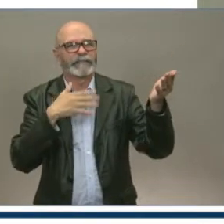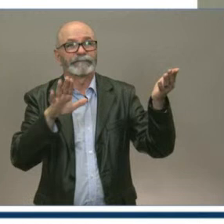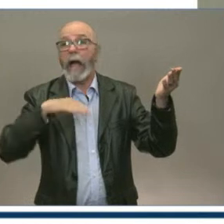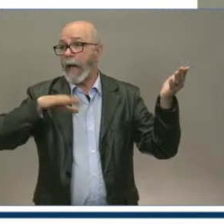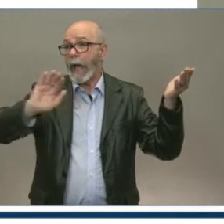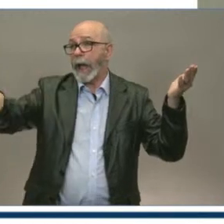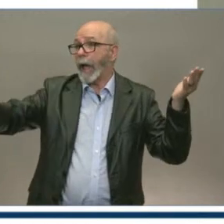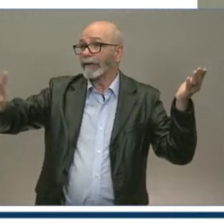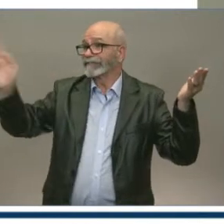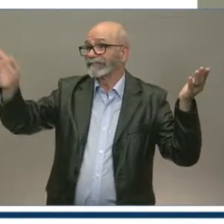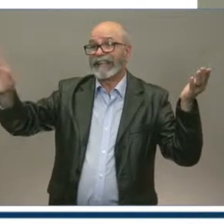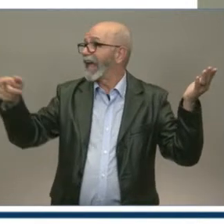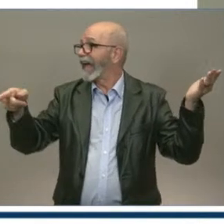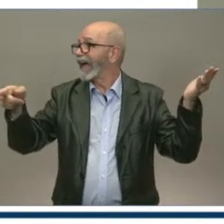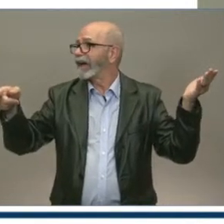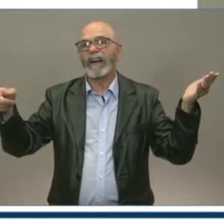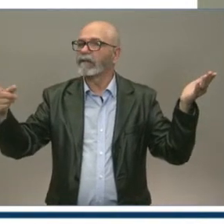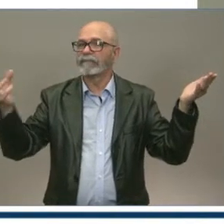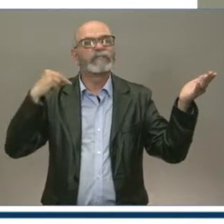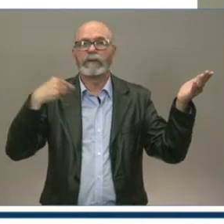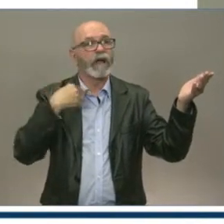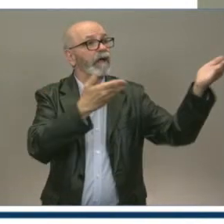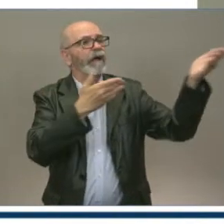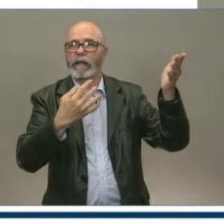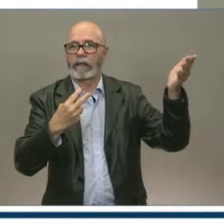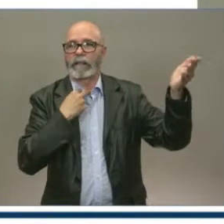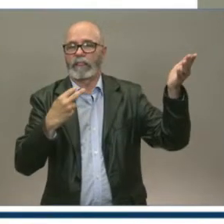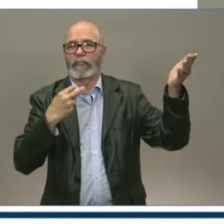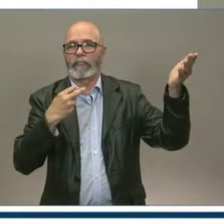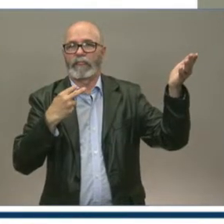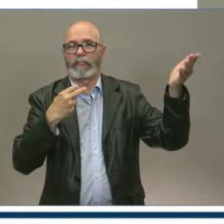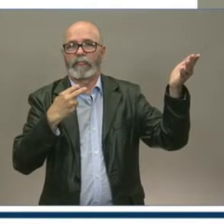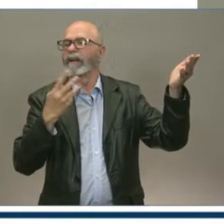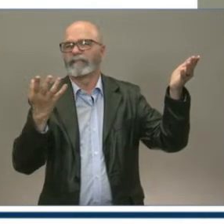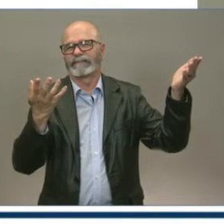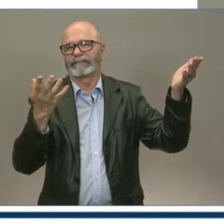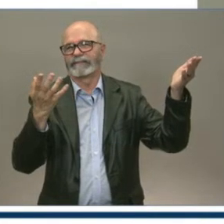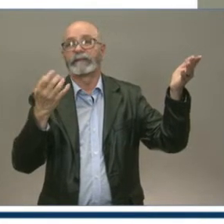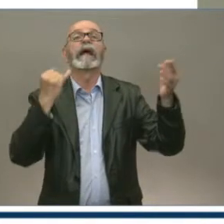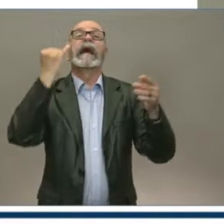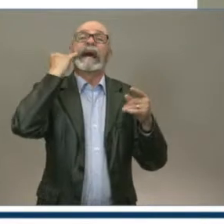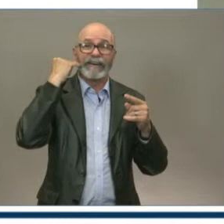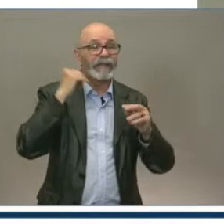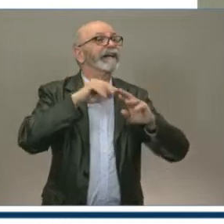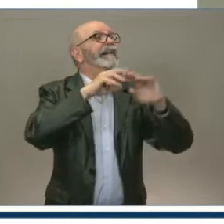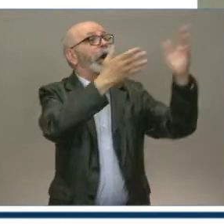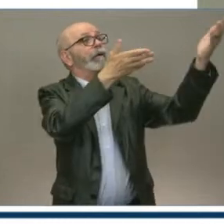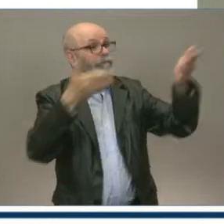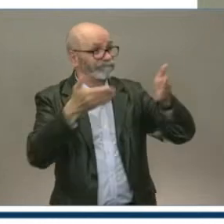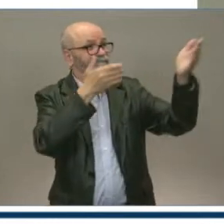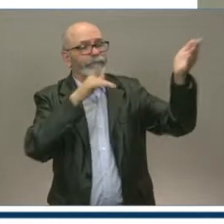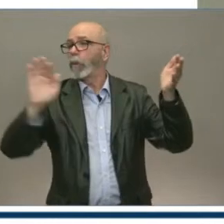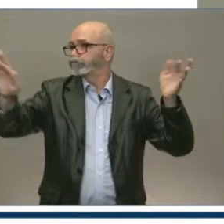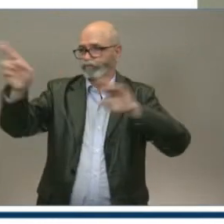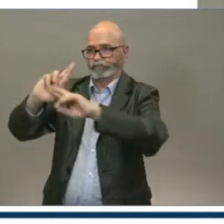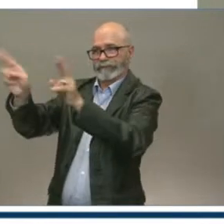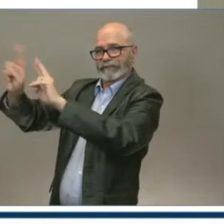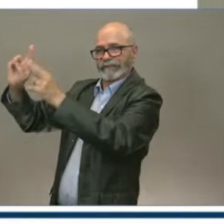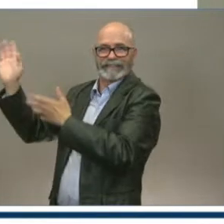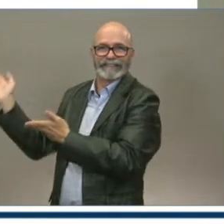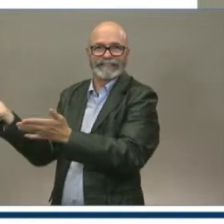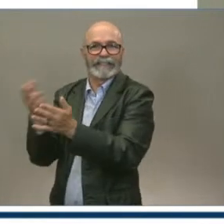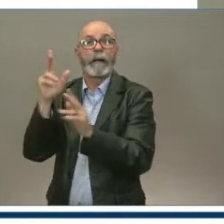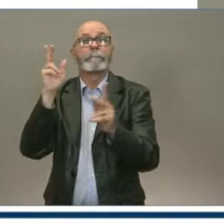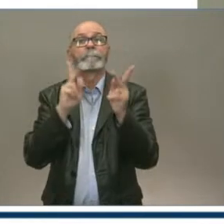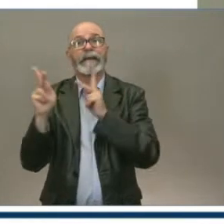in our program. So that's ongoing and will increase as our supply increases, and ensuring that Nova Scotians have an opportunity to get